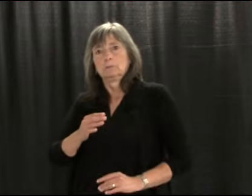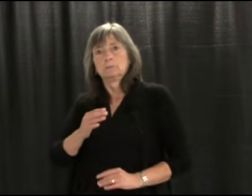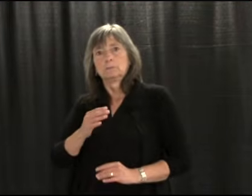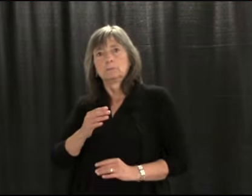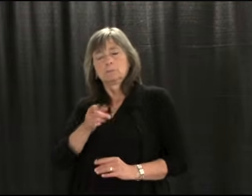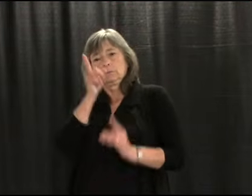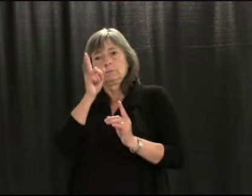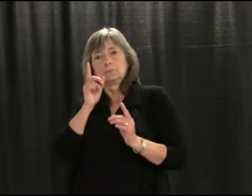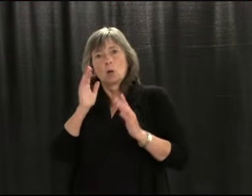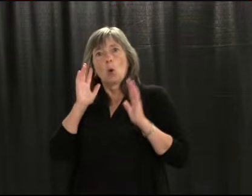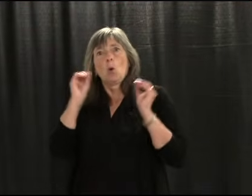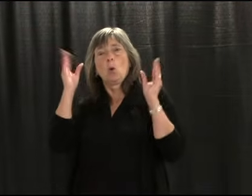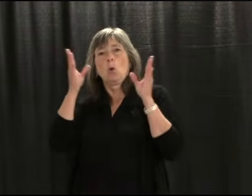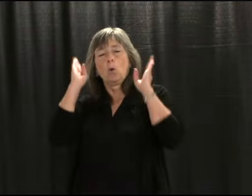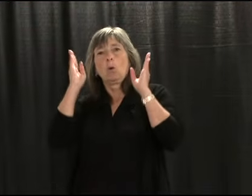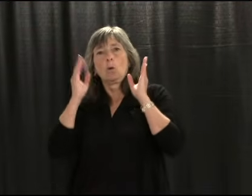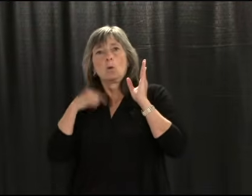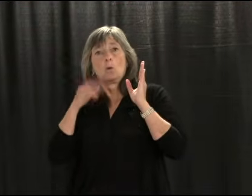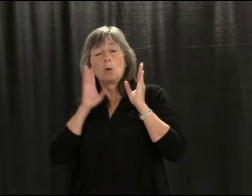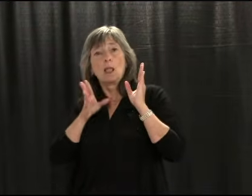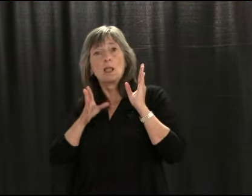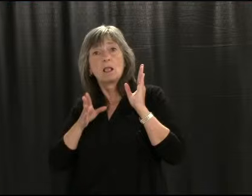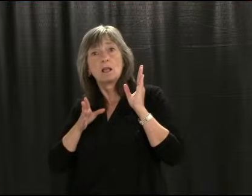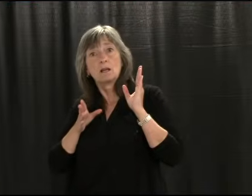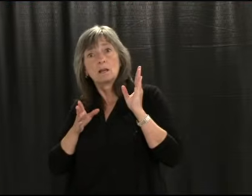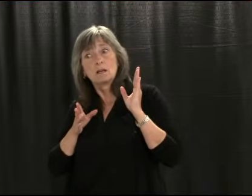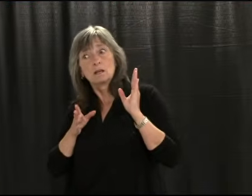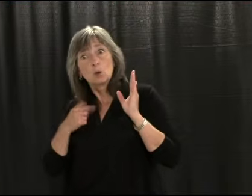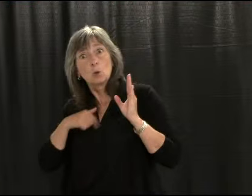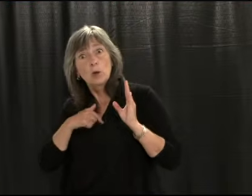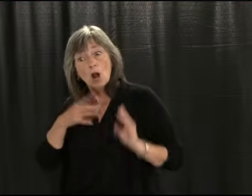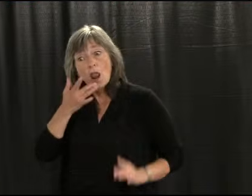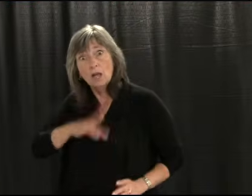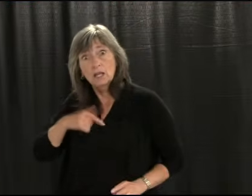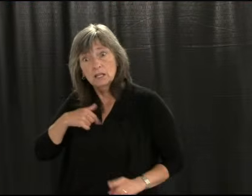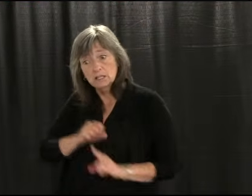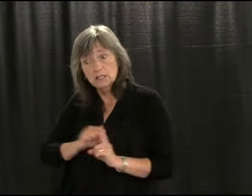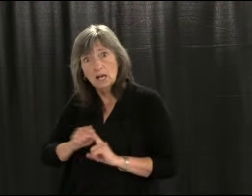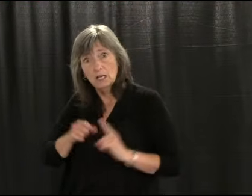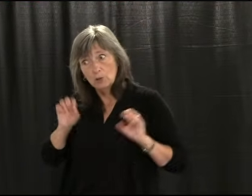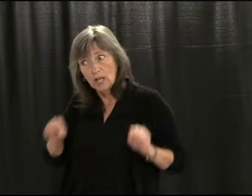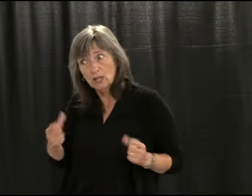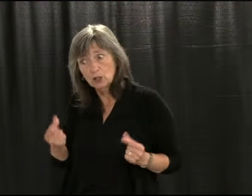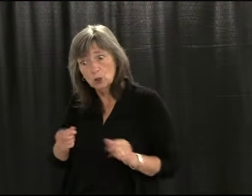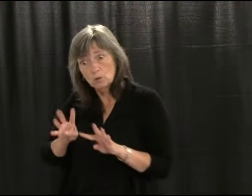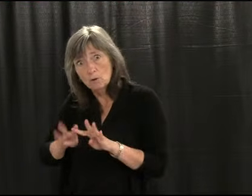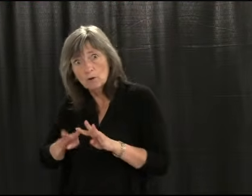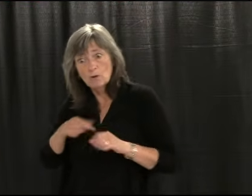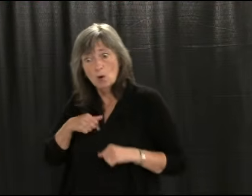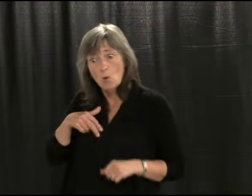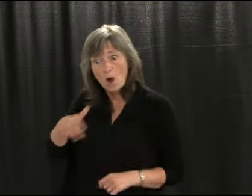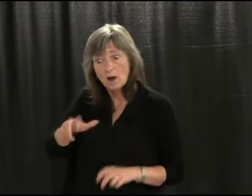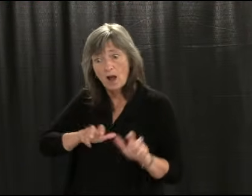to not abuse the privileges that we have in this society. So that's where we are right now. Is that enough pressure right